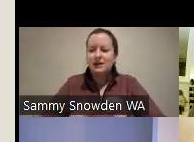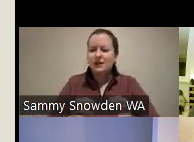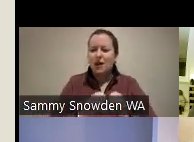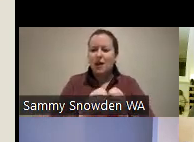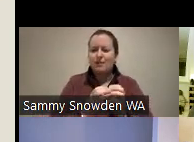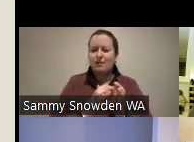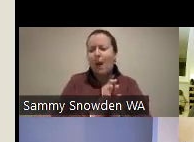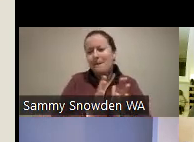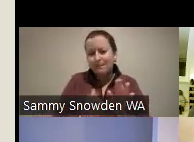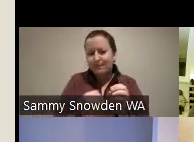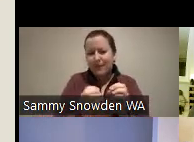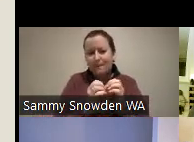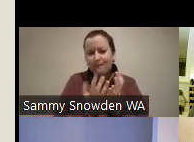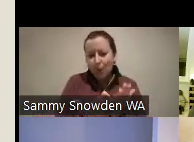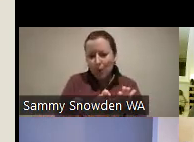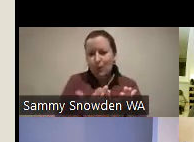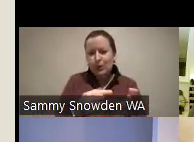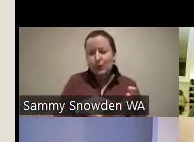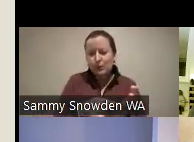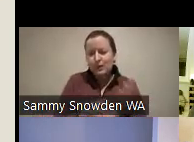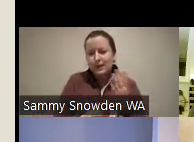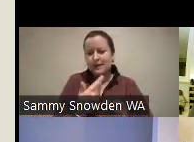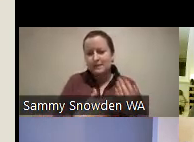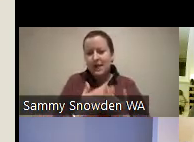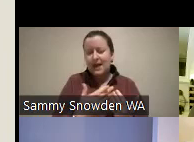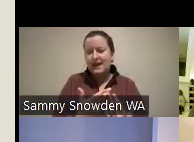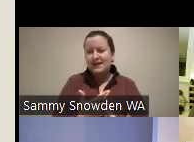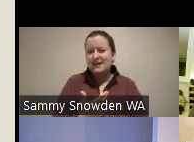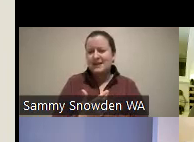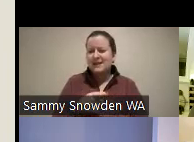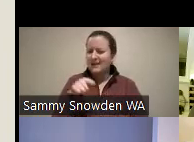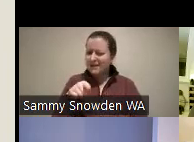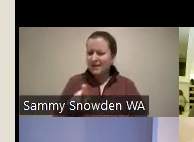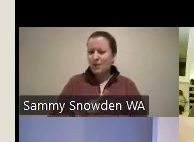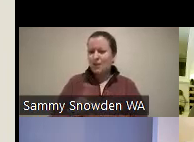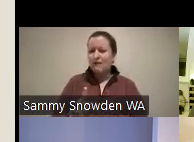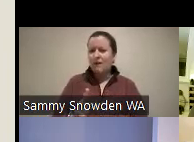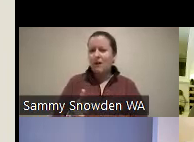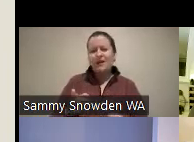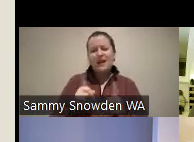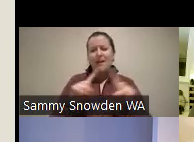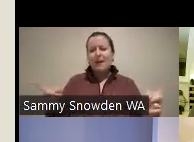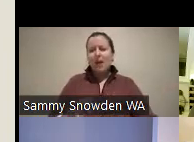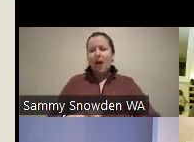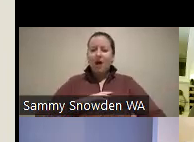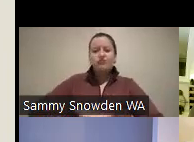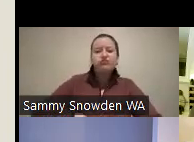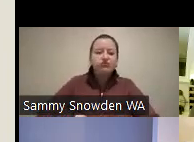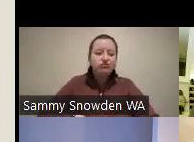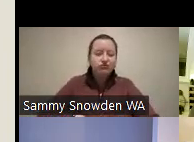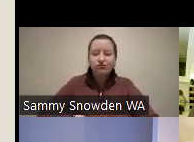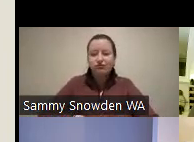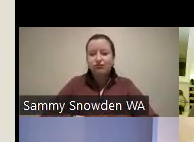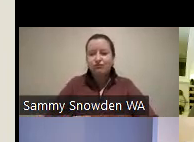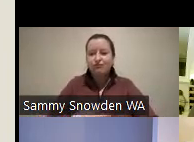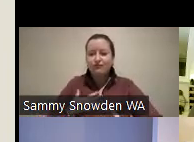formulated to assist individuals who are lacking inner passion. So we may be overworking, and this